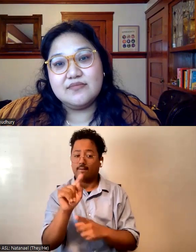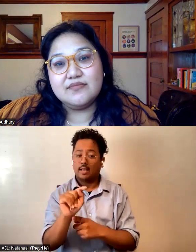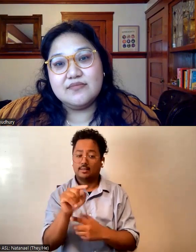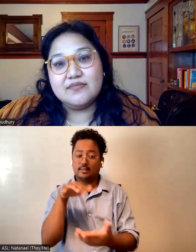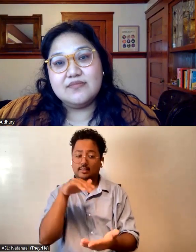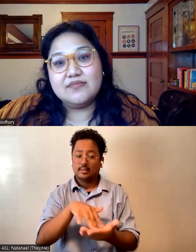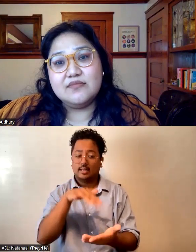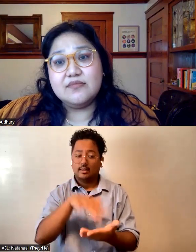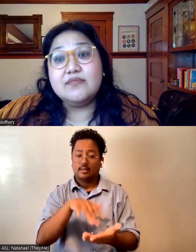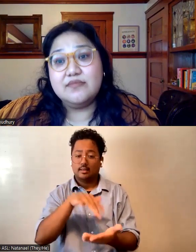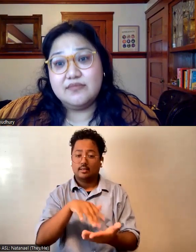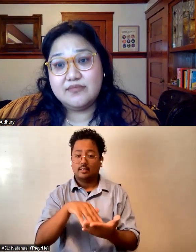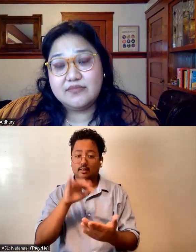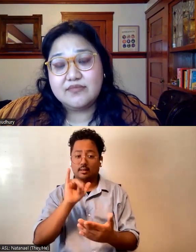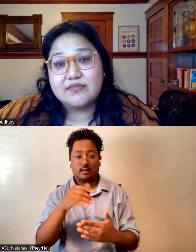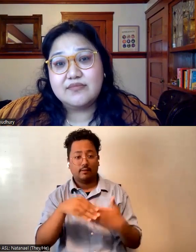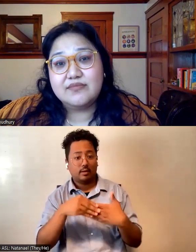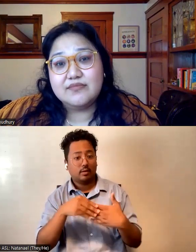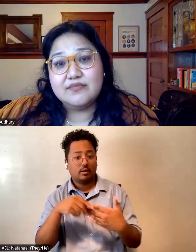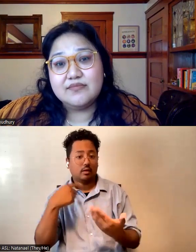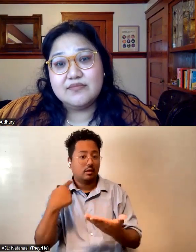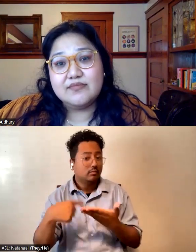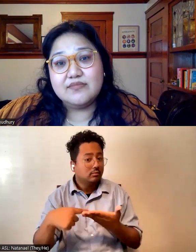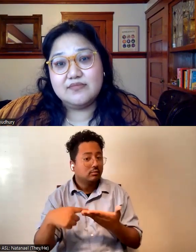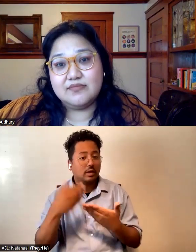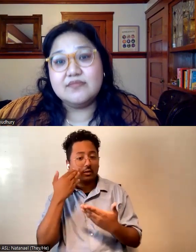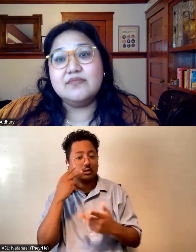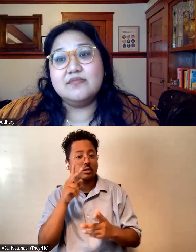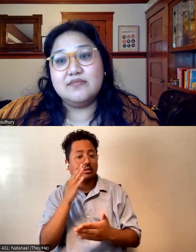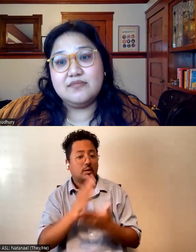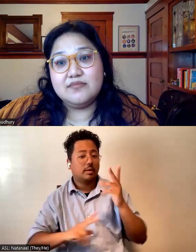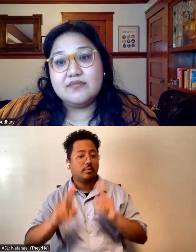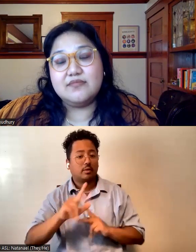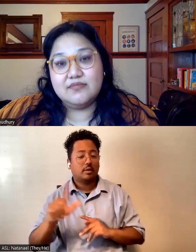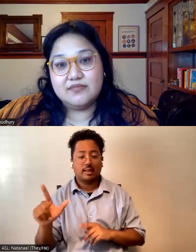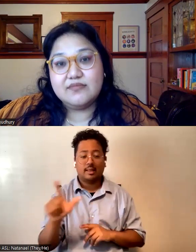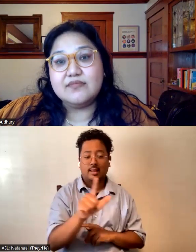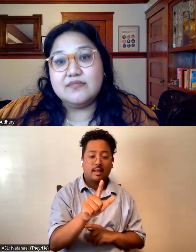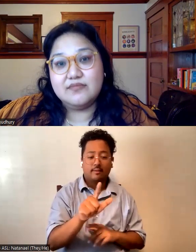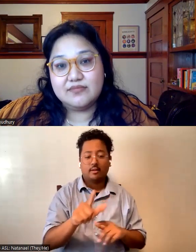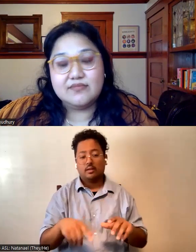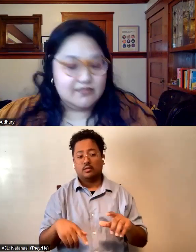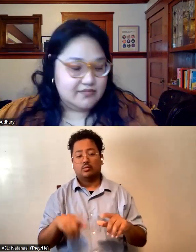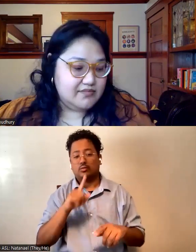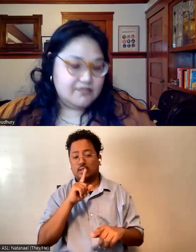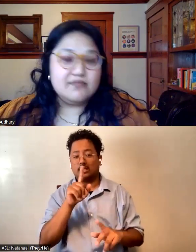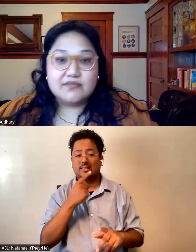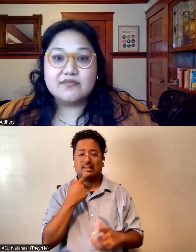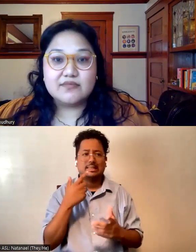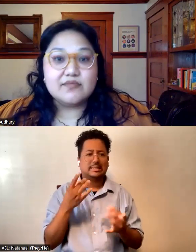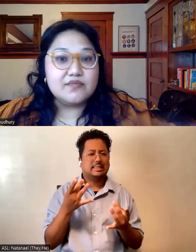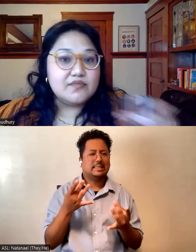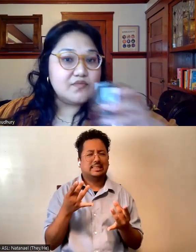first world conversation, which is some of the pushback that I get in leftist spaces where fatness is still